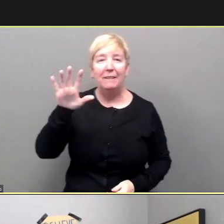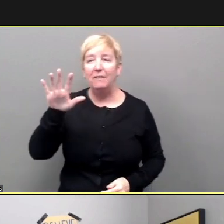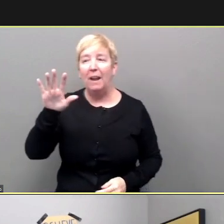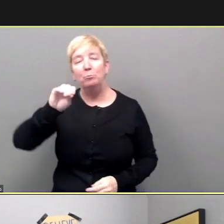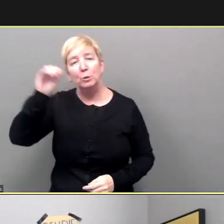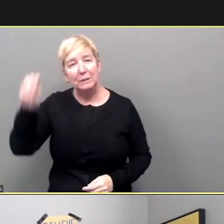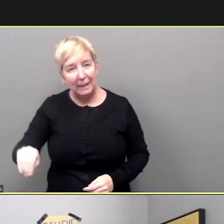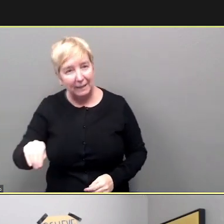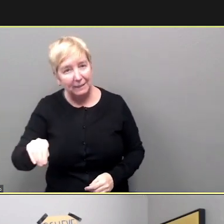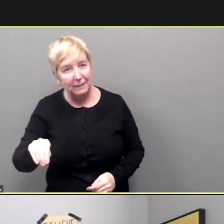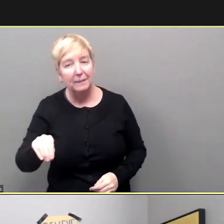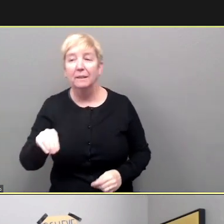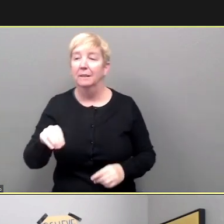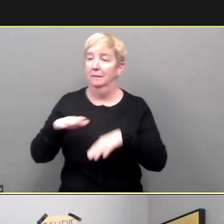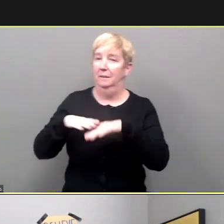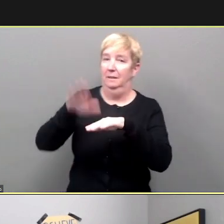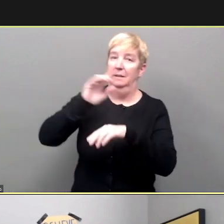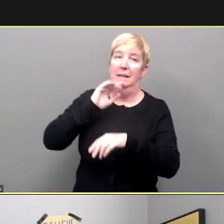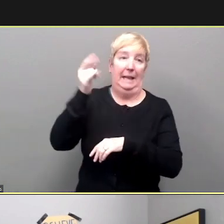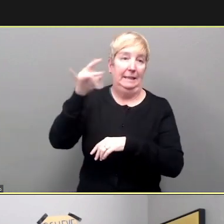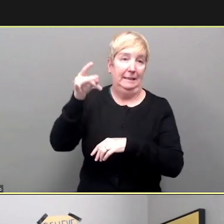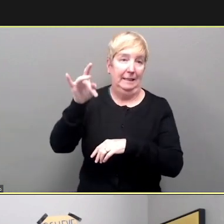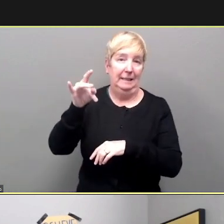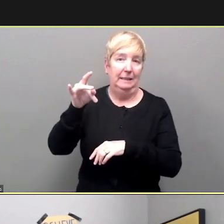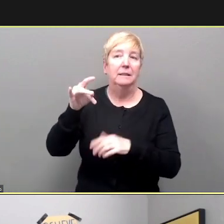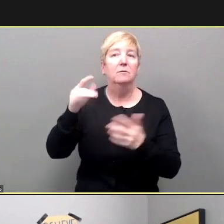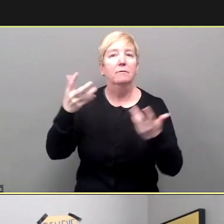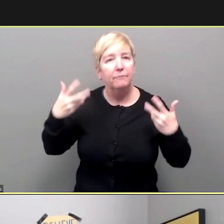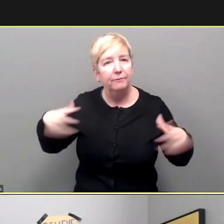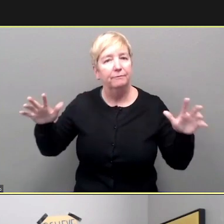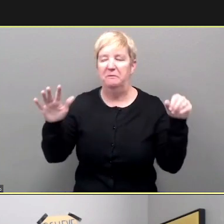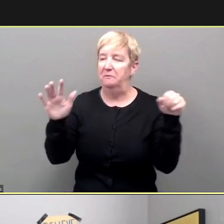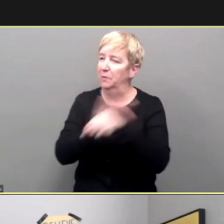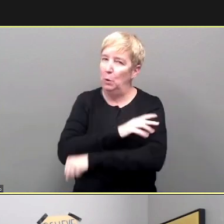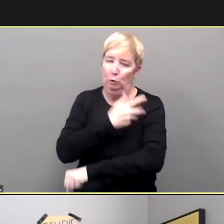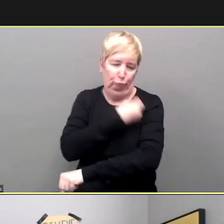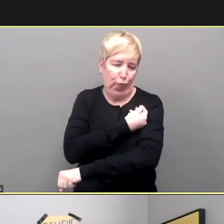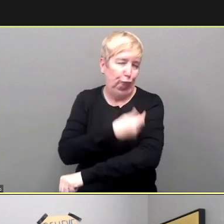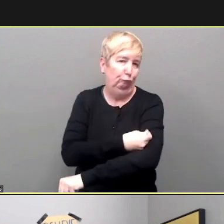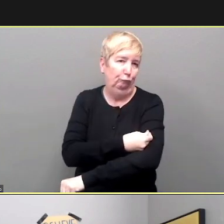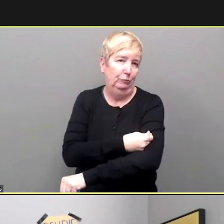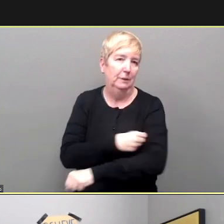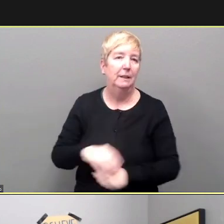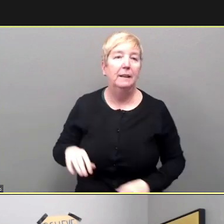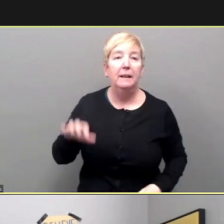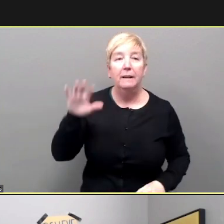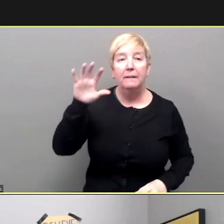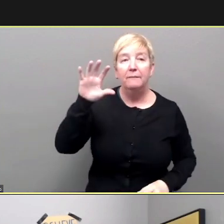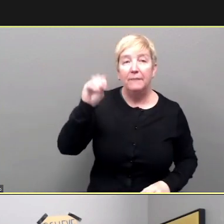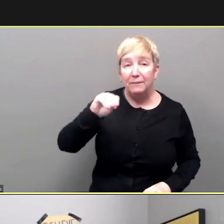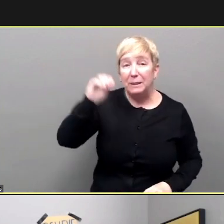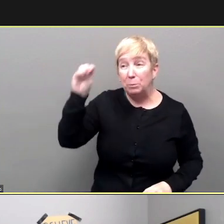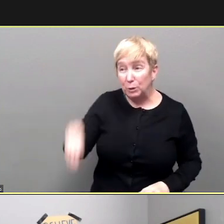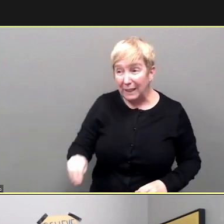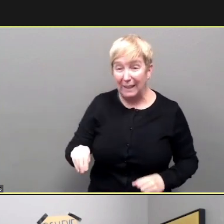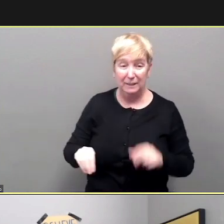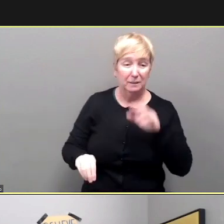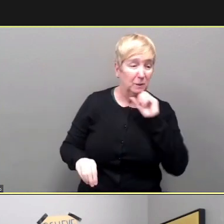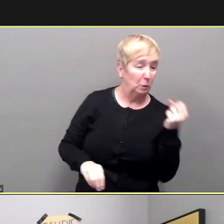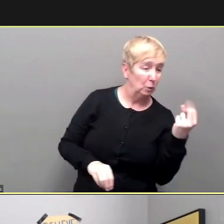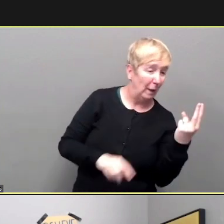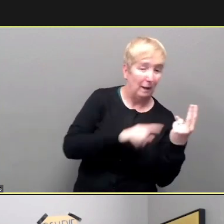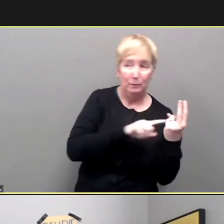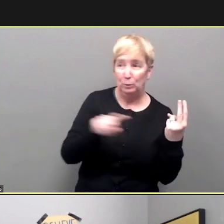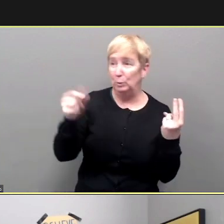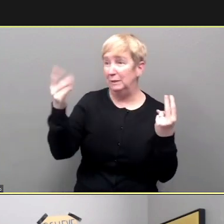New Mexicans 18 and over have been fully vaccinated. Over 50% of New Mexicans 12 to